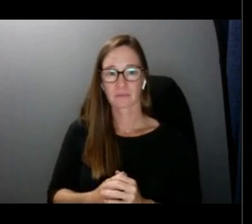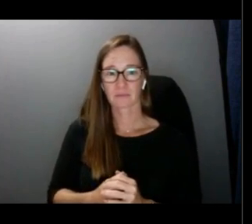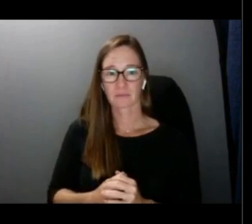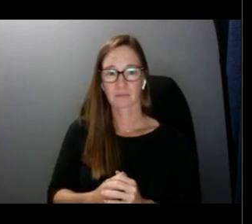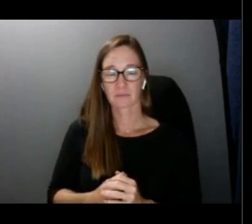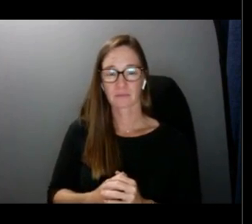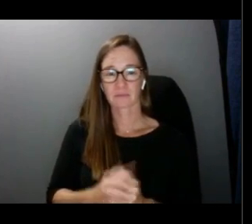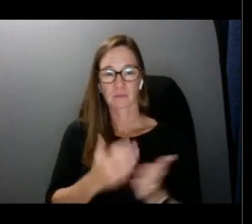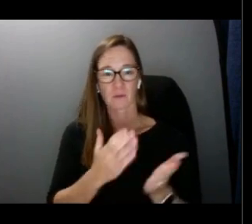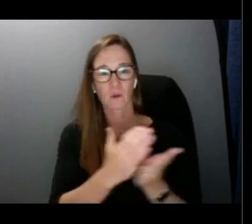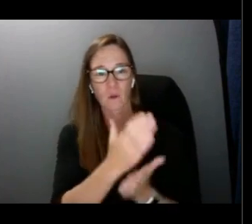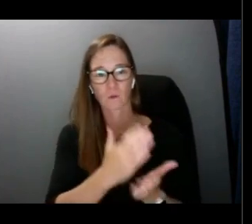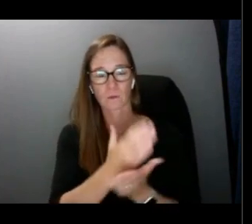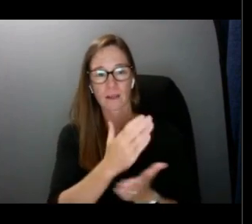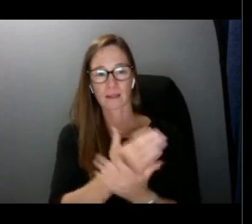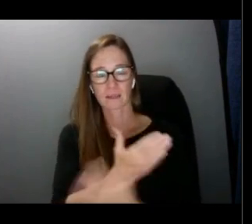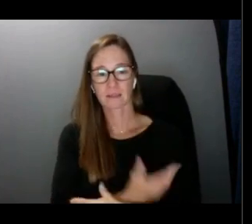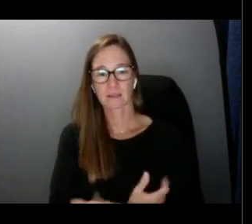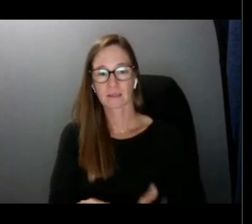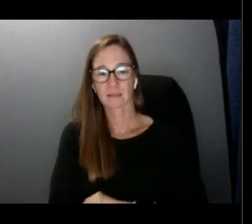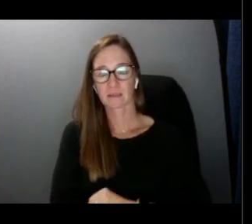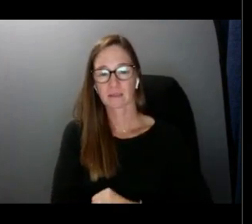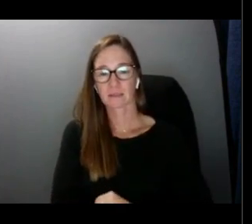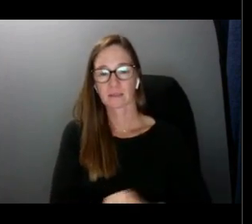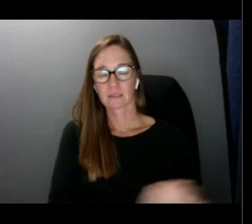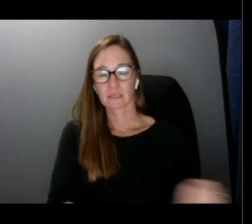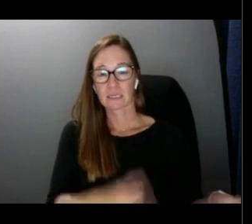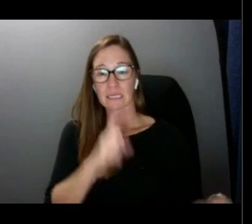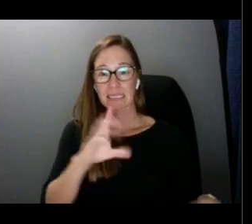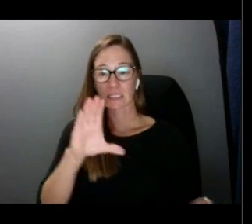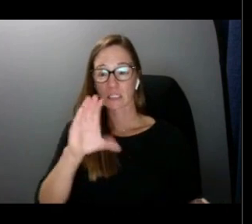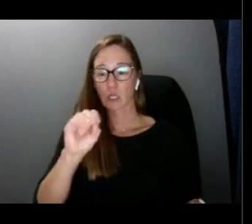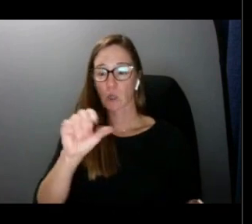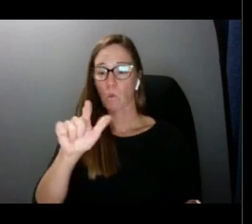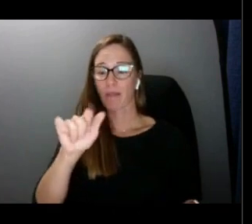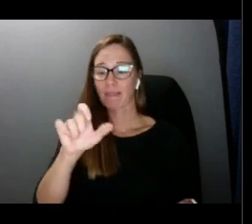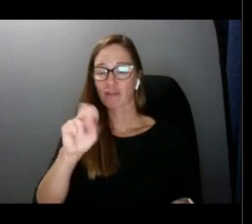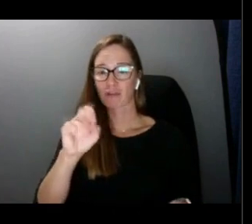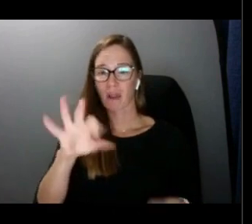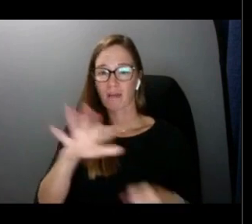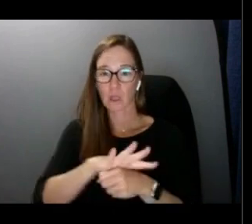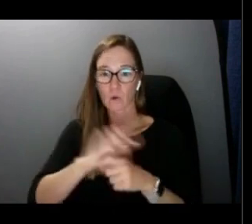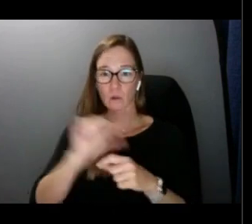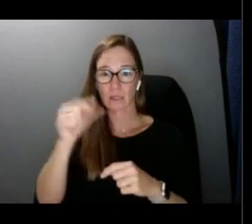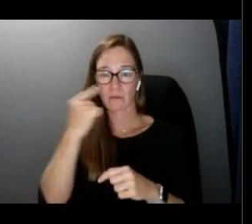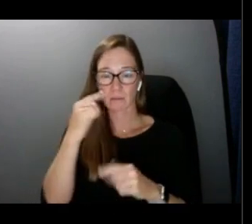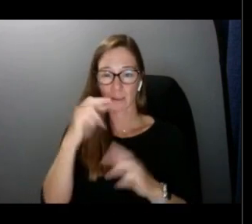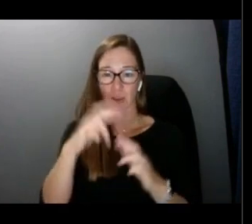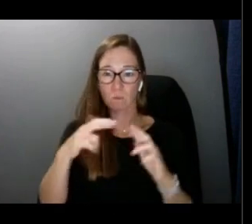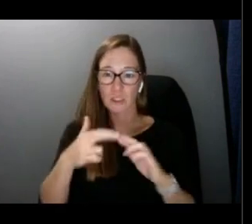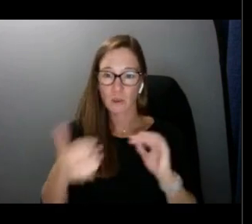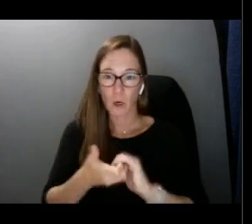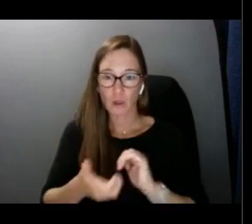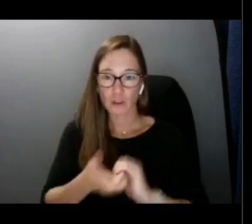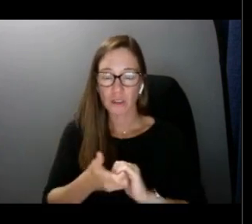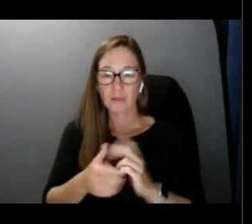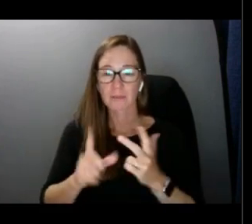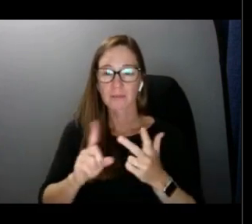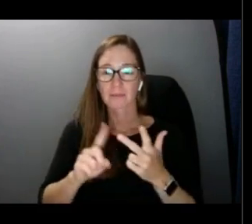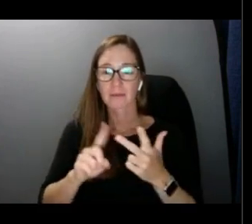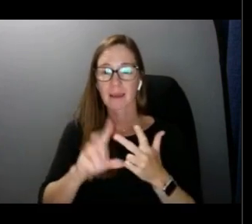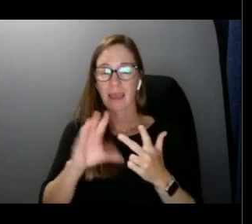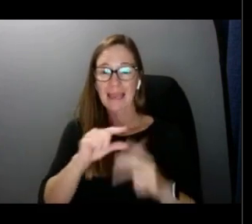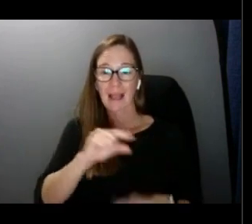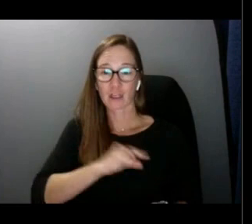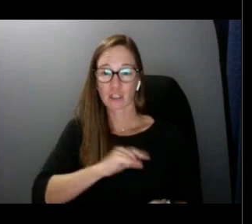All right. Is a coalition of local governments, regional partnership, an